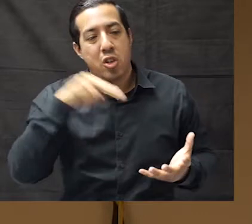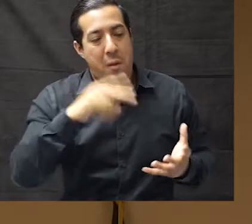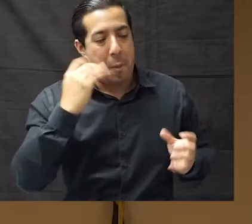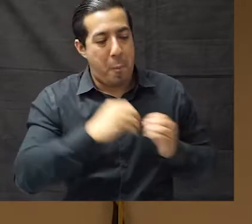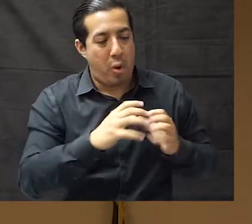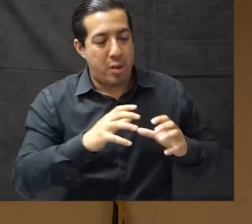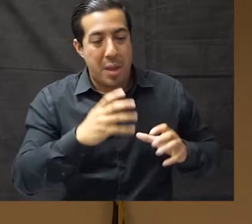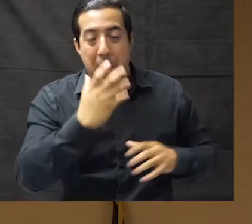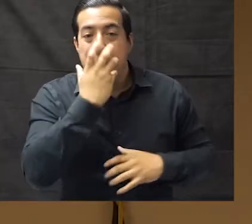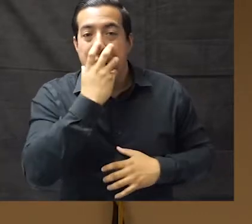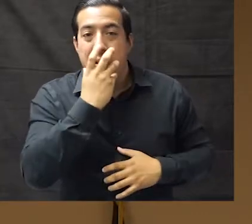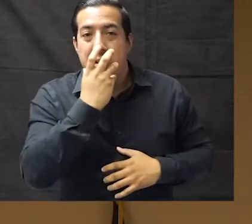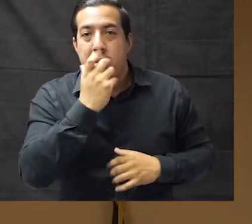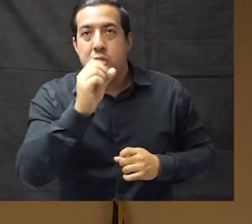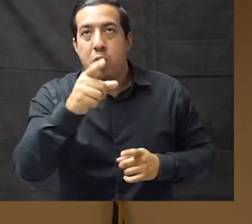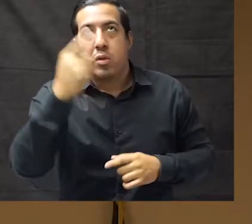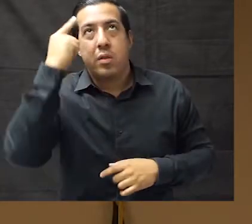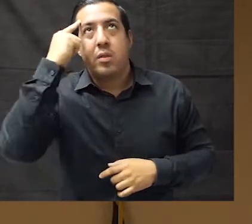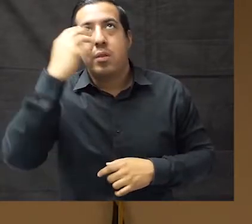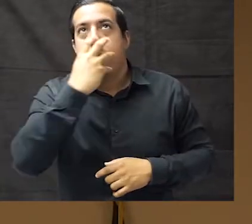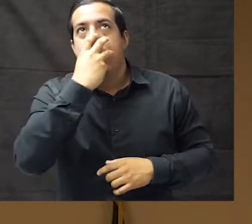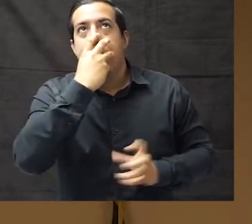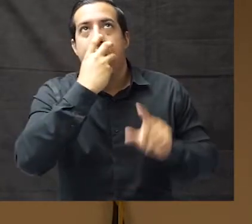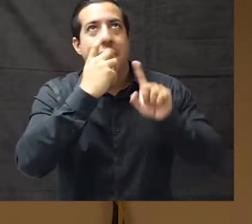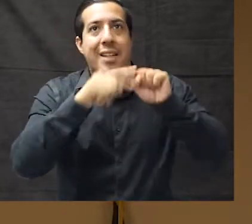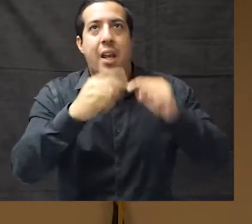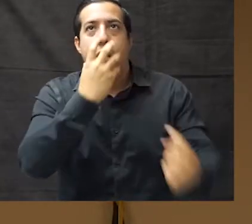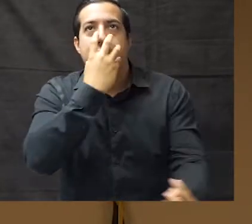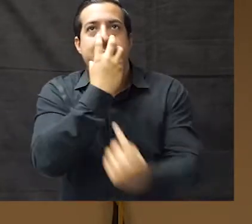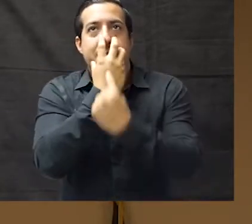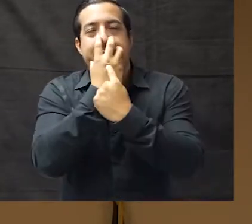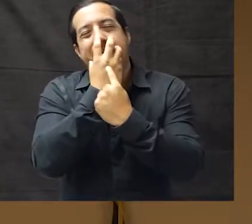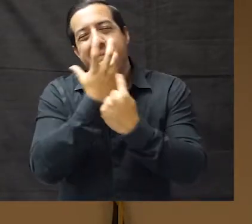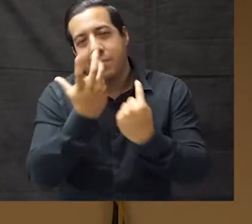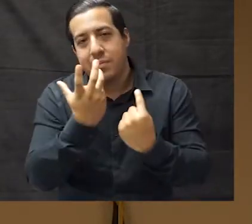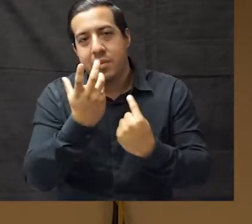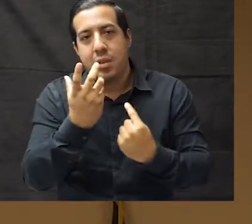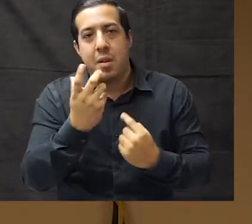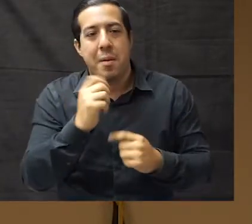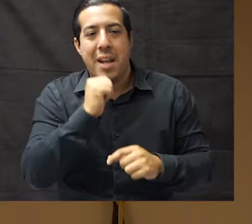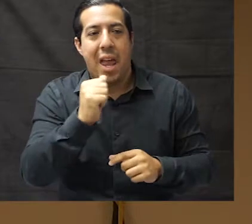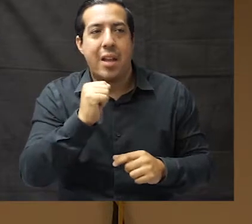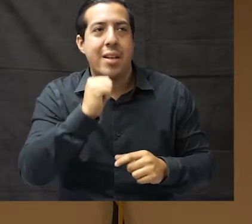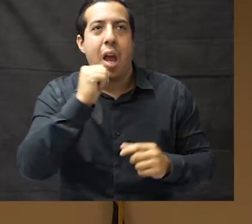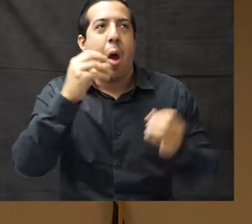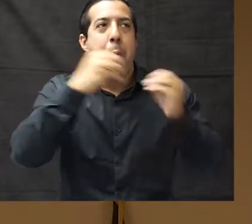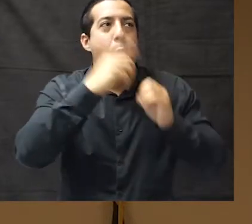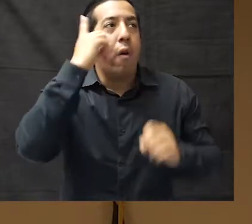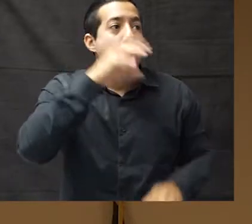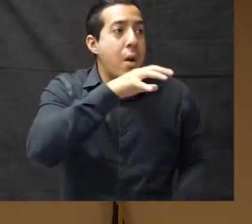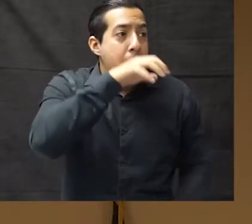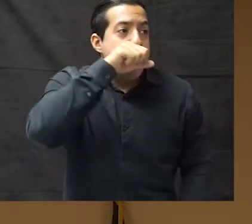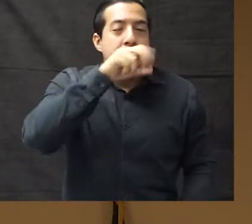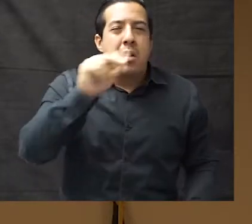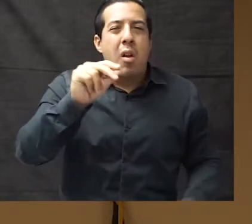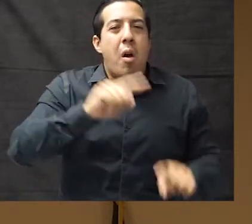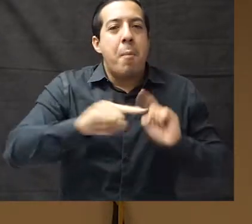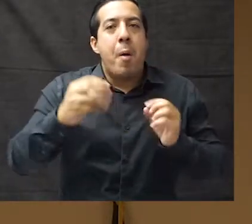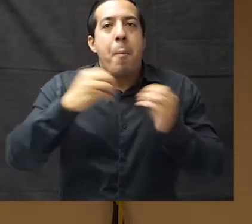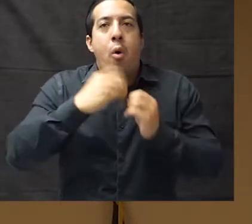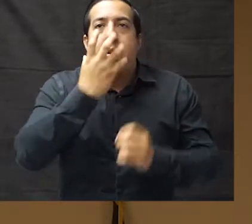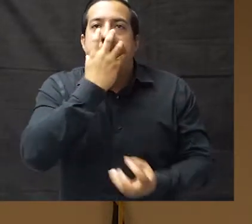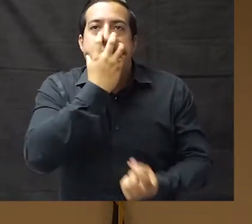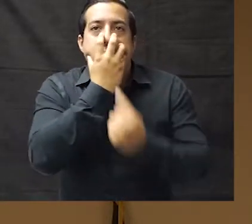when you have these signs on your car to keep some gloves in the car